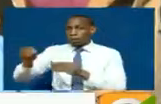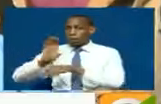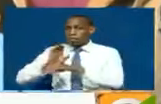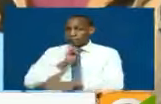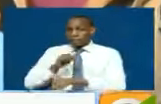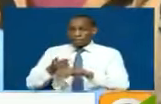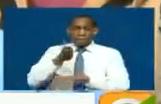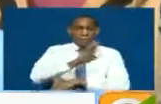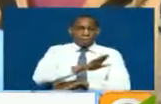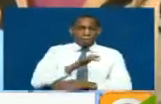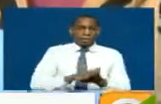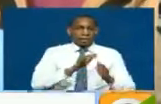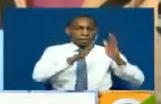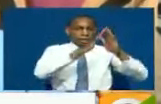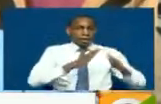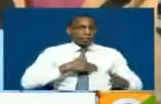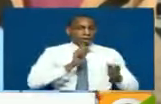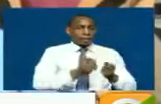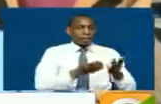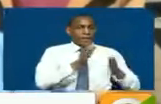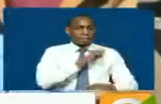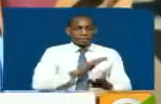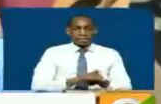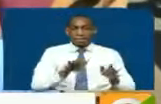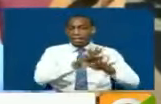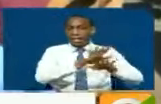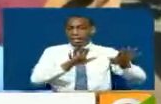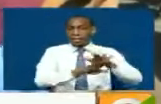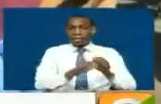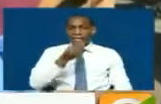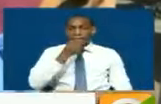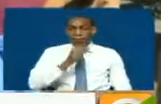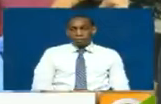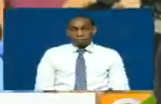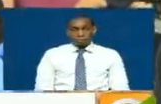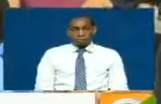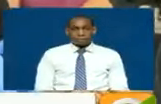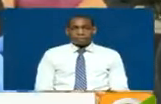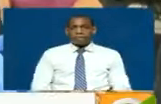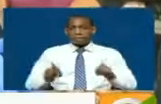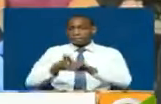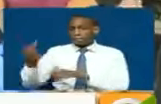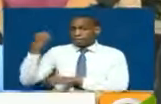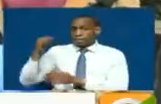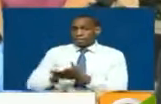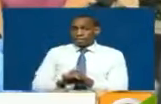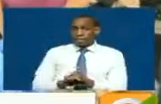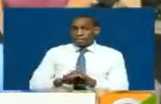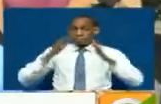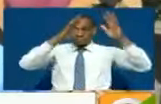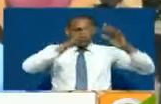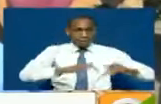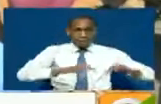kanisani. Kurudi nikapata nyumba yangu imechomwa na vitu yote na chakula yote. Hata jana nilipigwa na